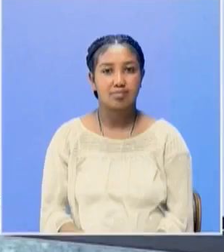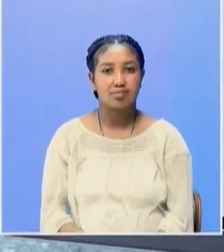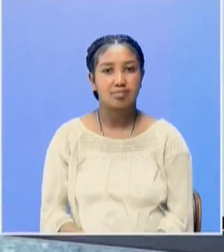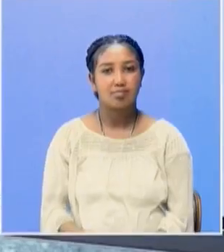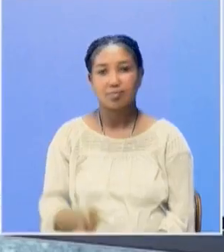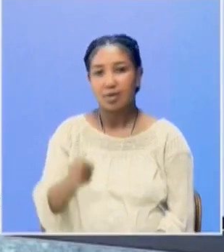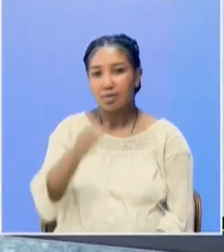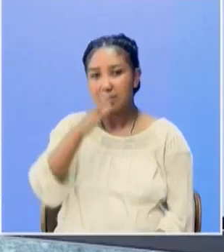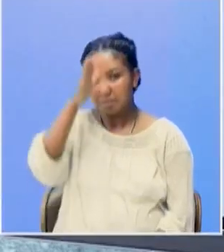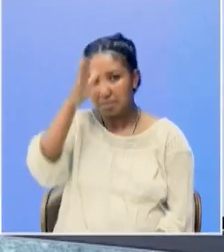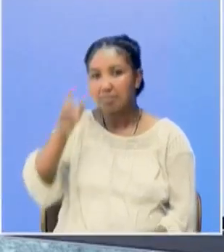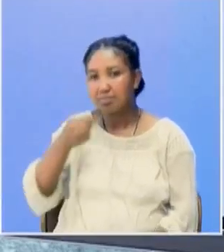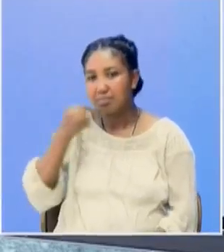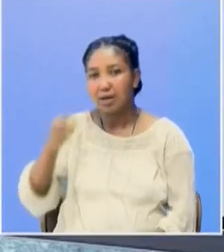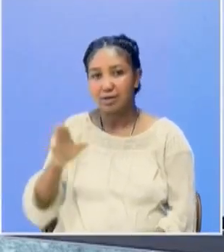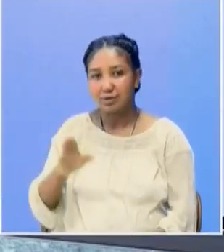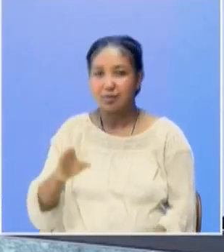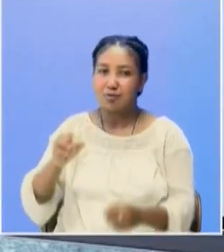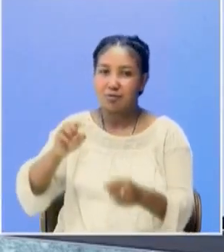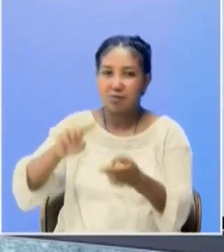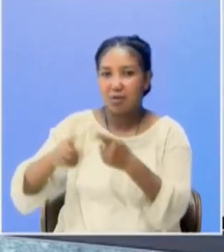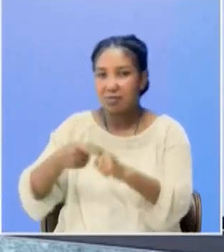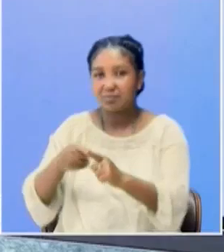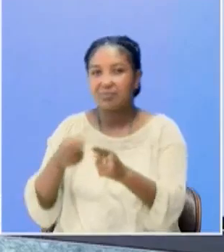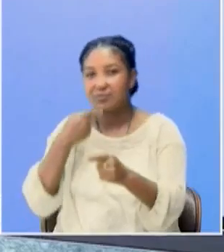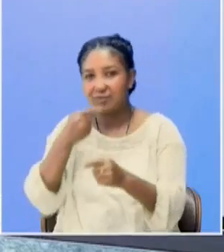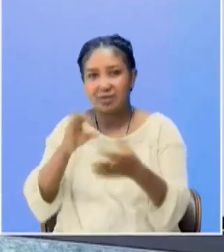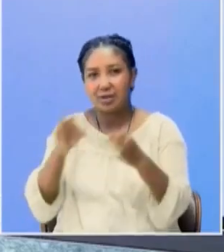Tell to your parent. You have only 5 seconds, enough.